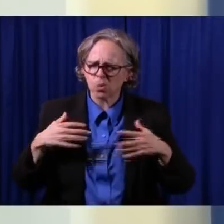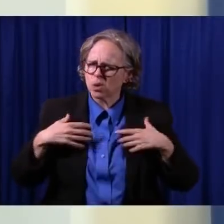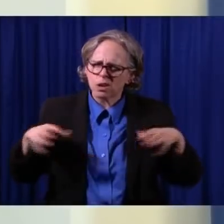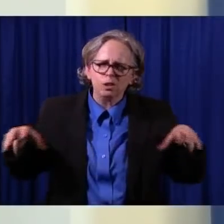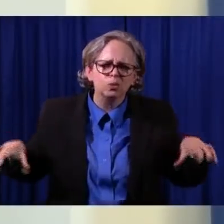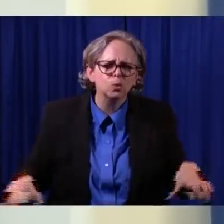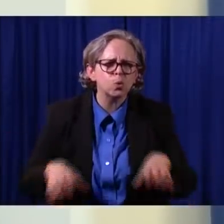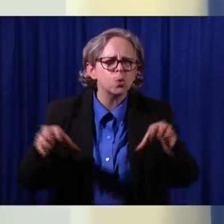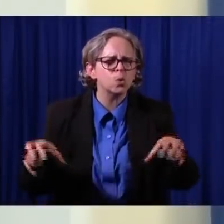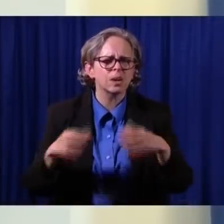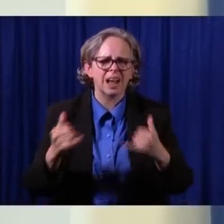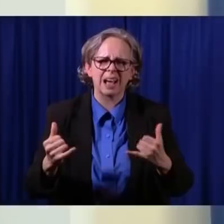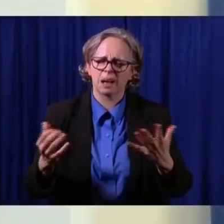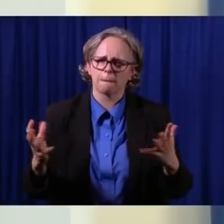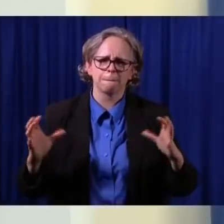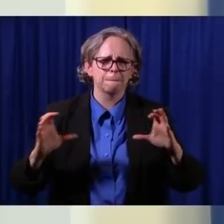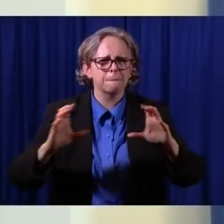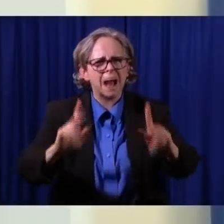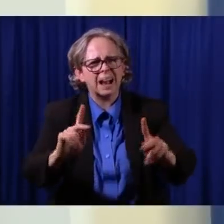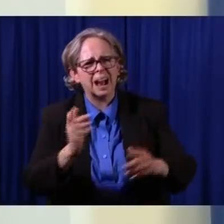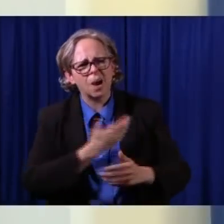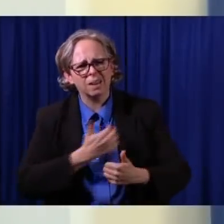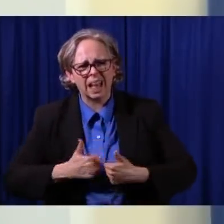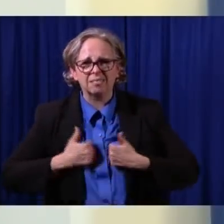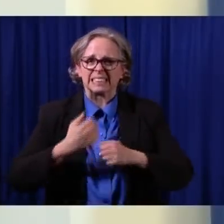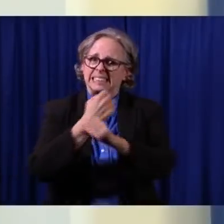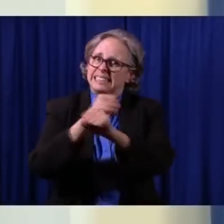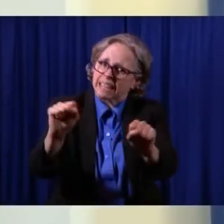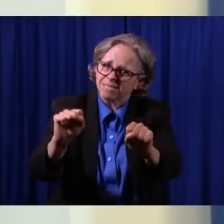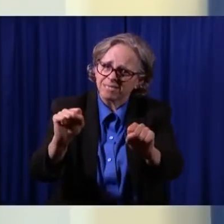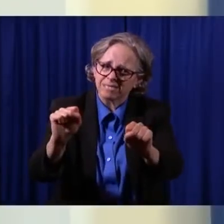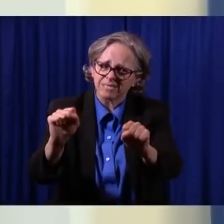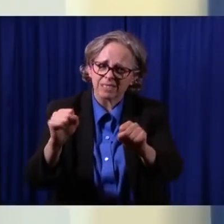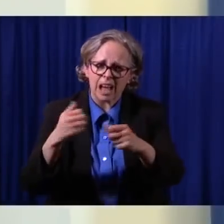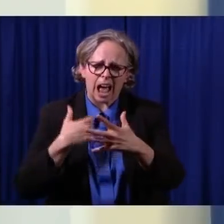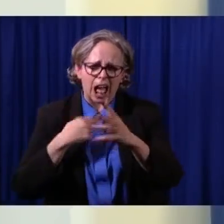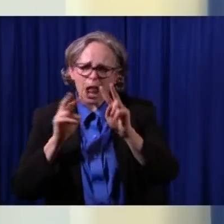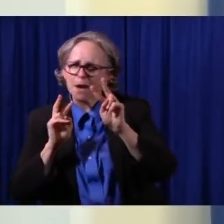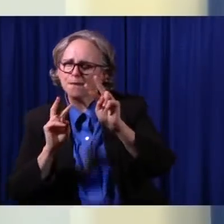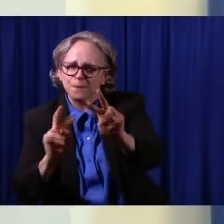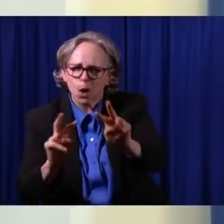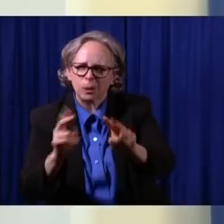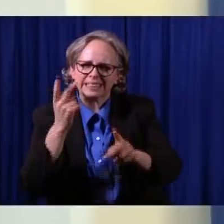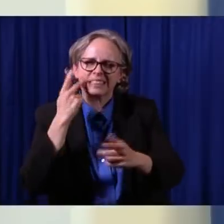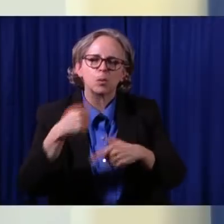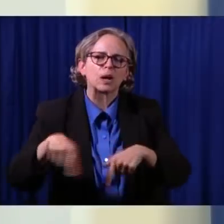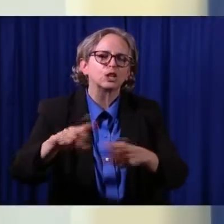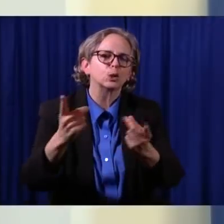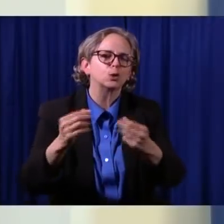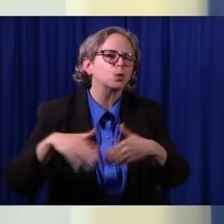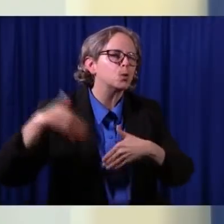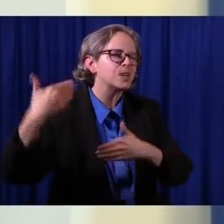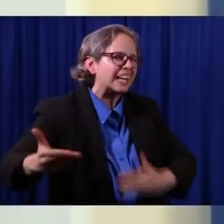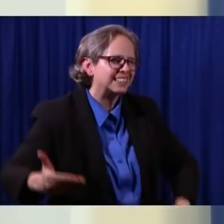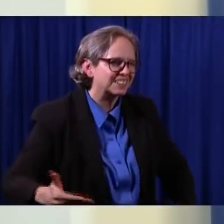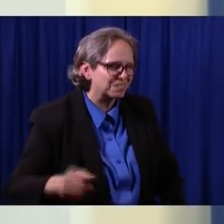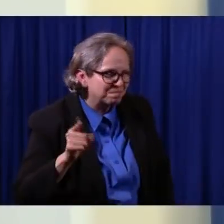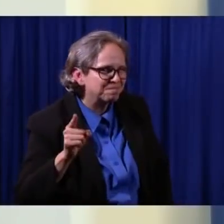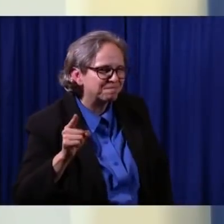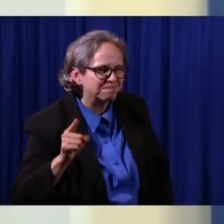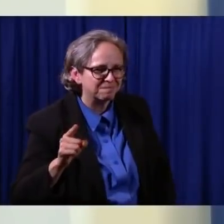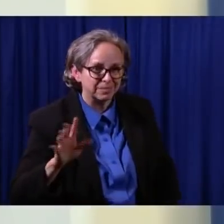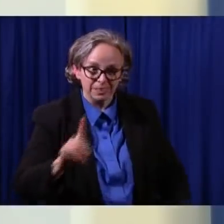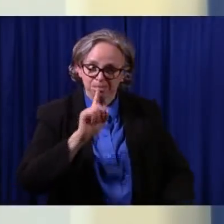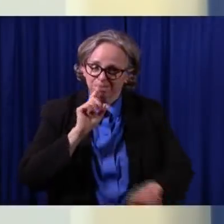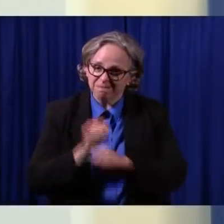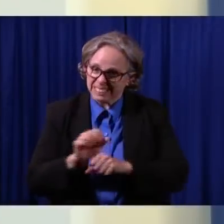as you can. And I look forward to witnessing what you are going to do next, because we do have this journey together. It's challenges,